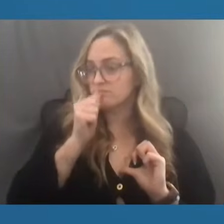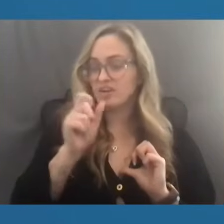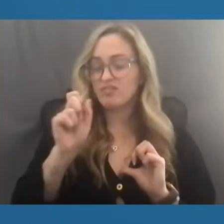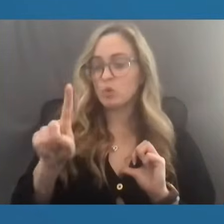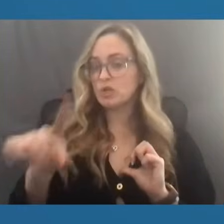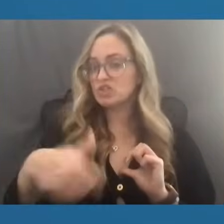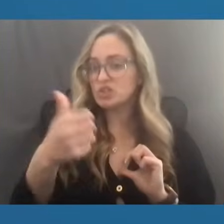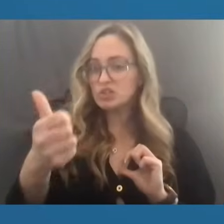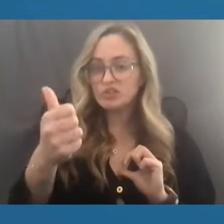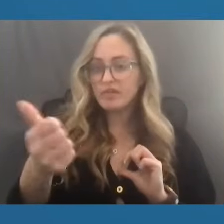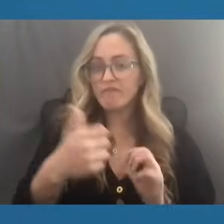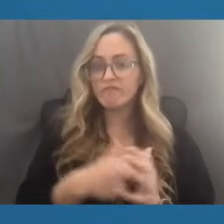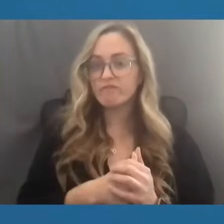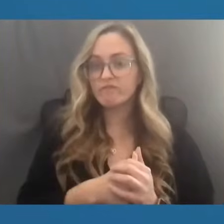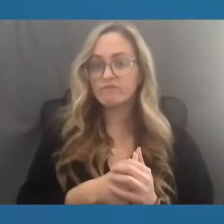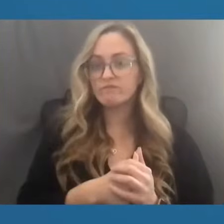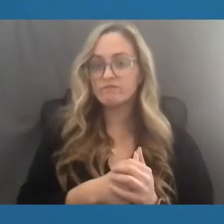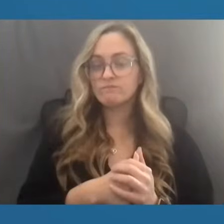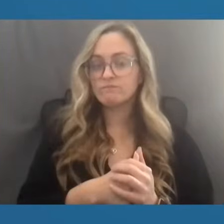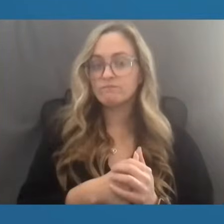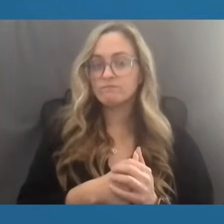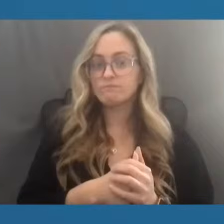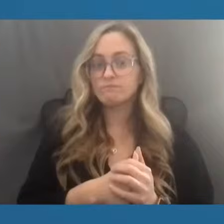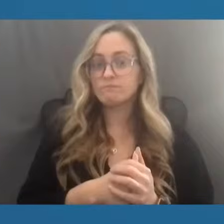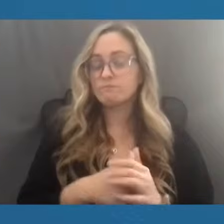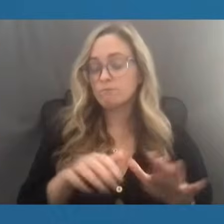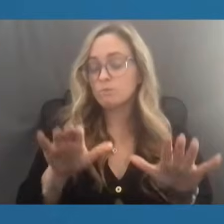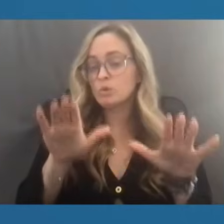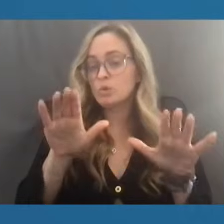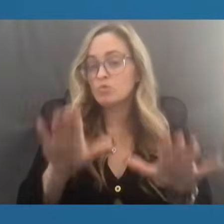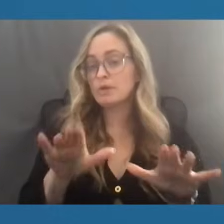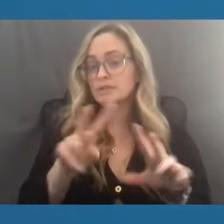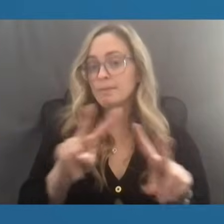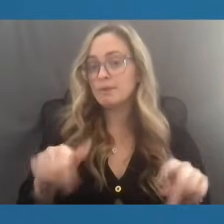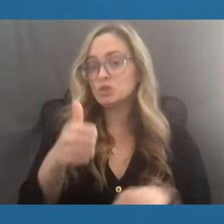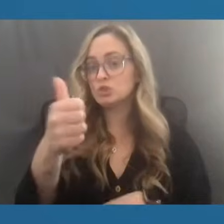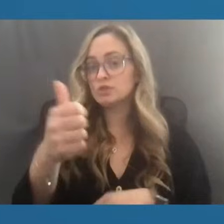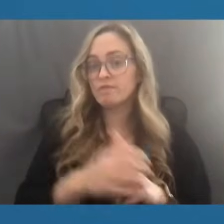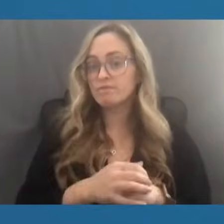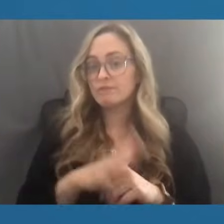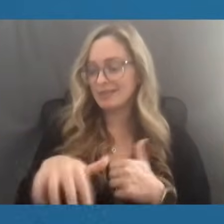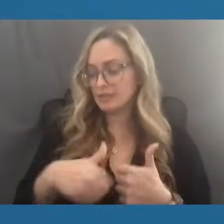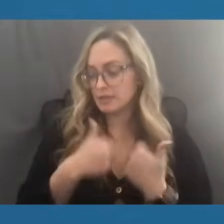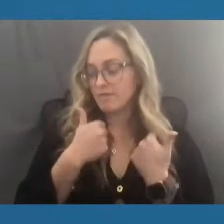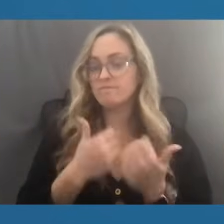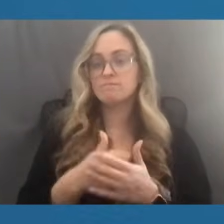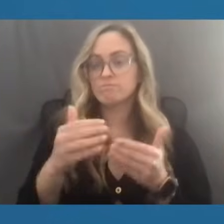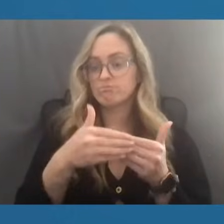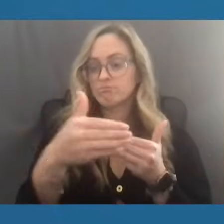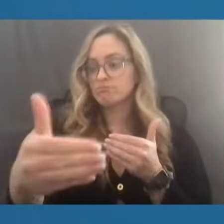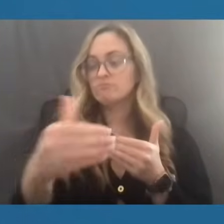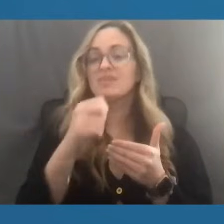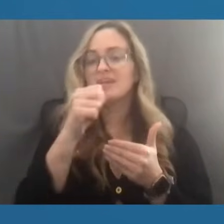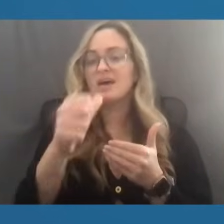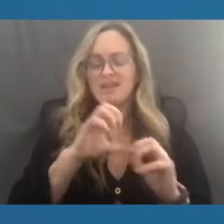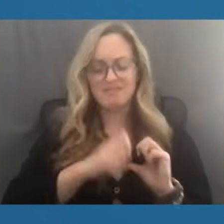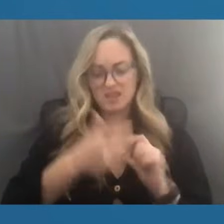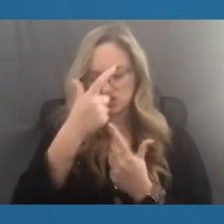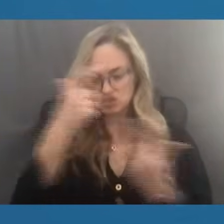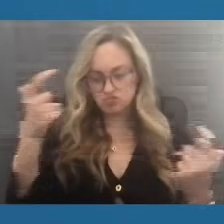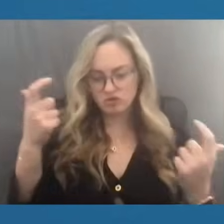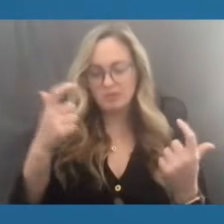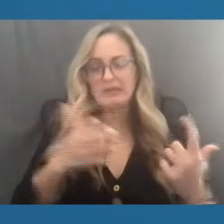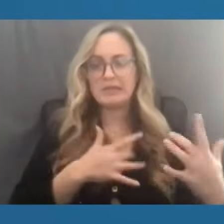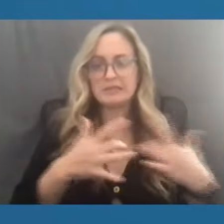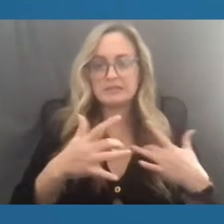yourself, may you rest in peace yourself in this life. May you not have that trauma and that angst any